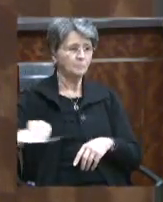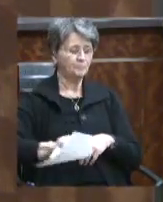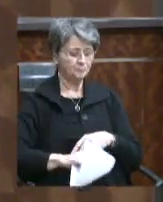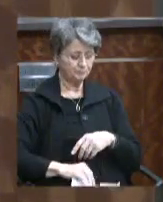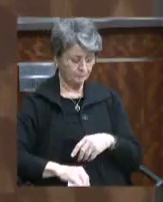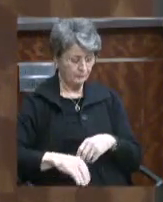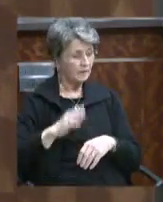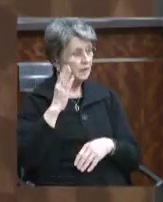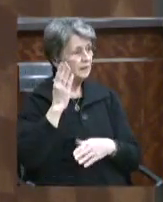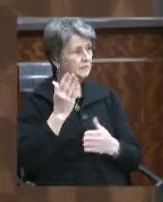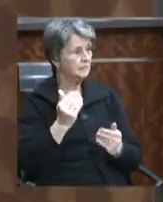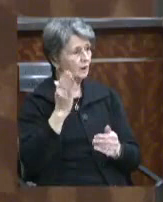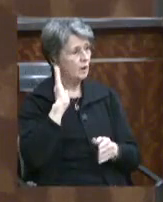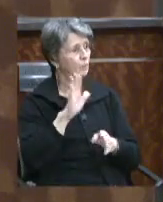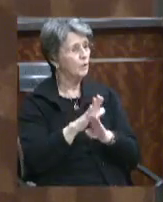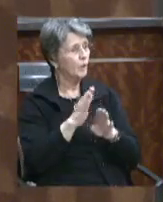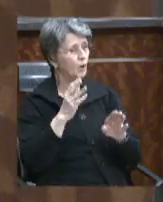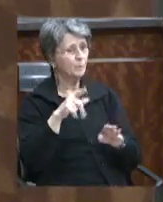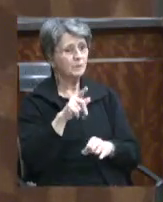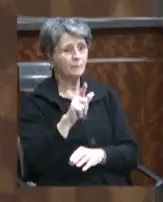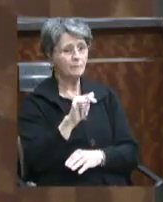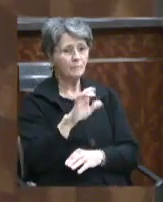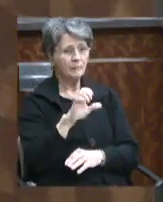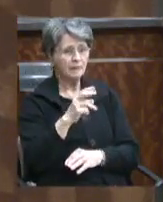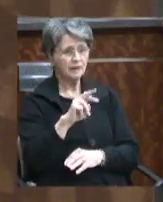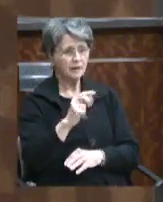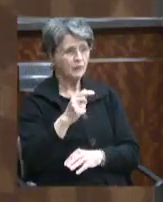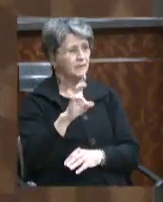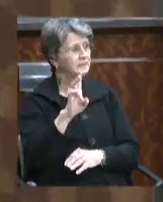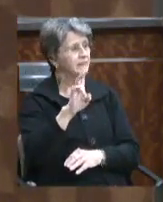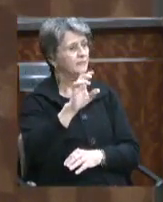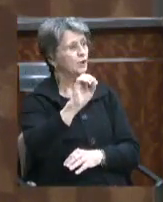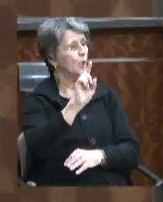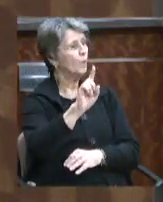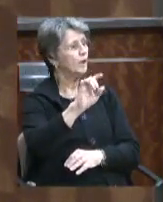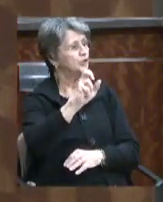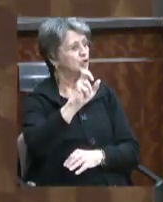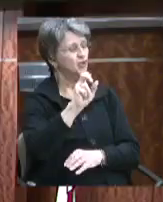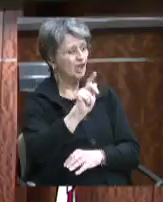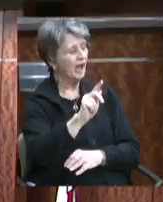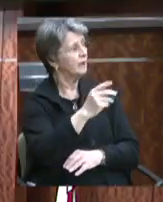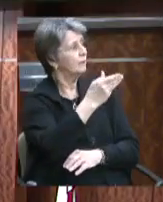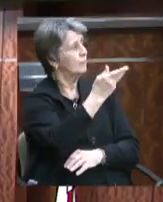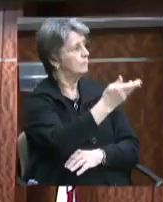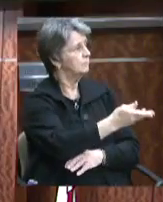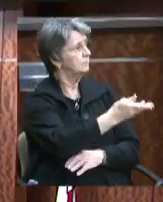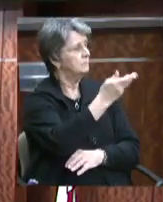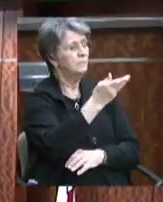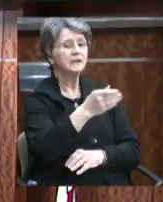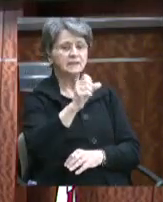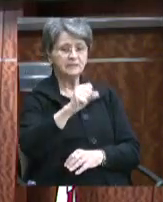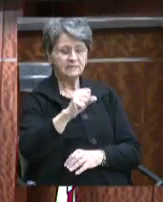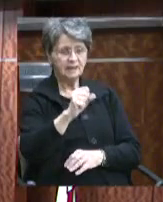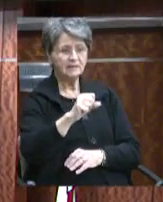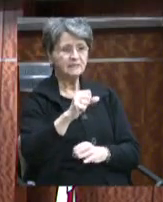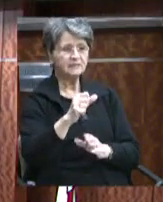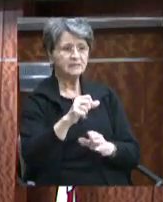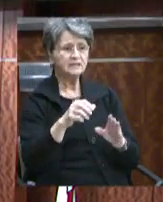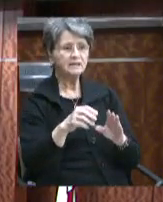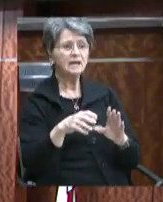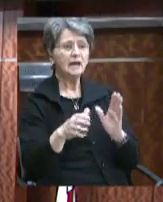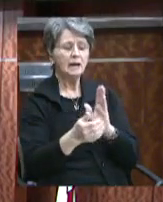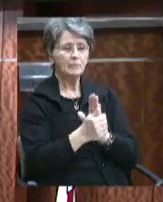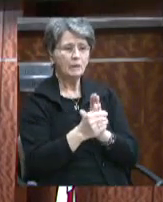I will open the public hearing at 7:01. Jack, you have the floor. Yes, Mr. President. Text amendment application